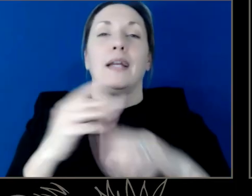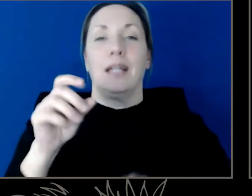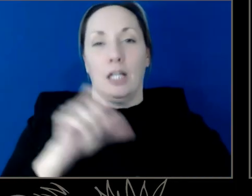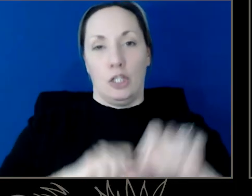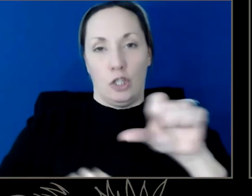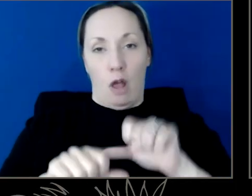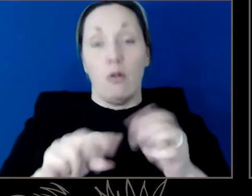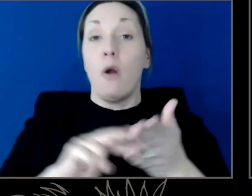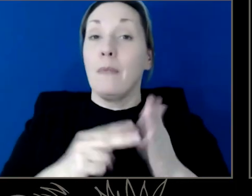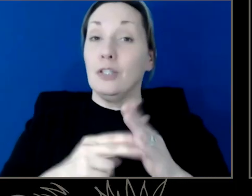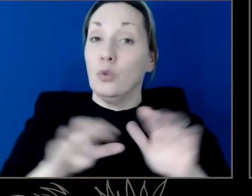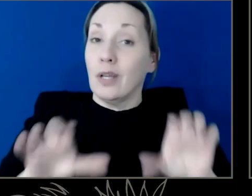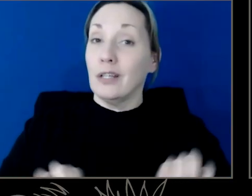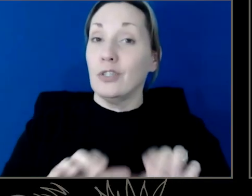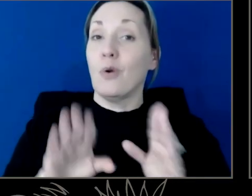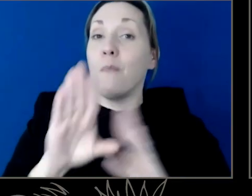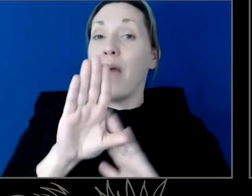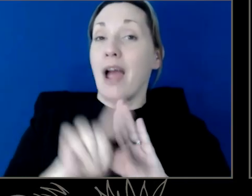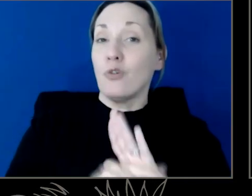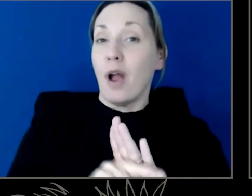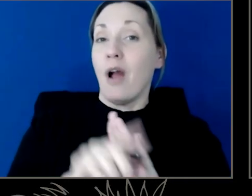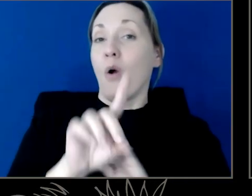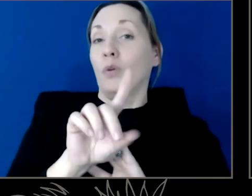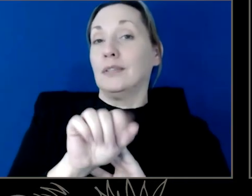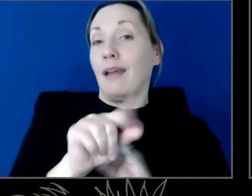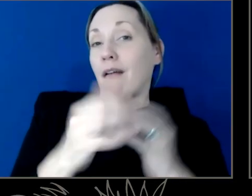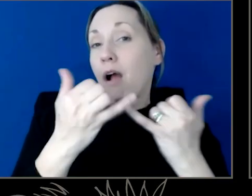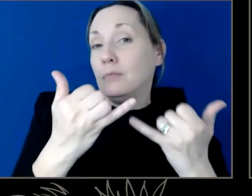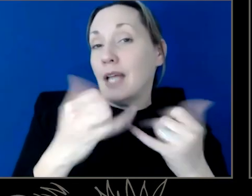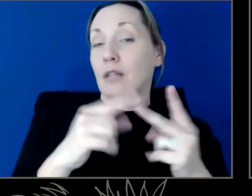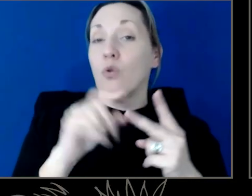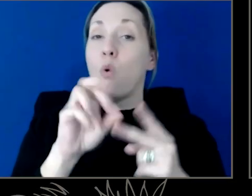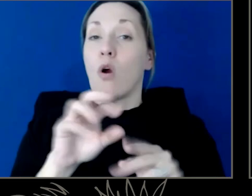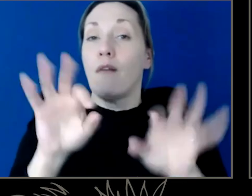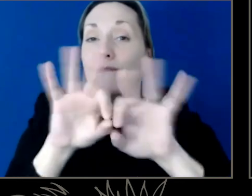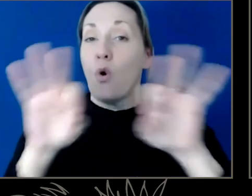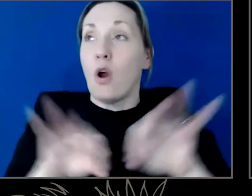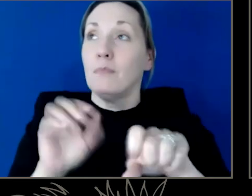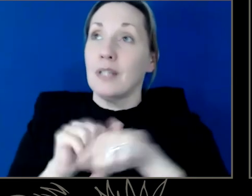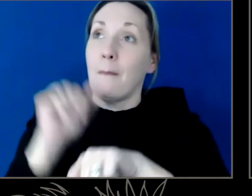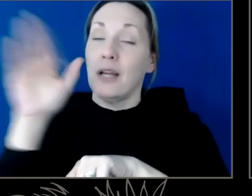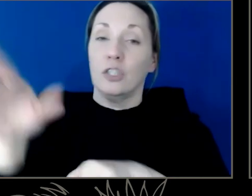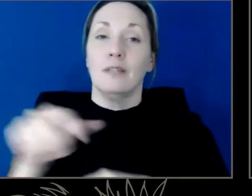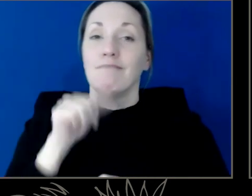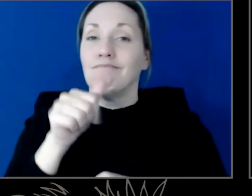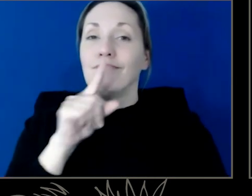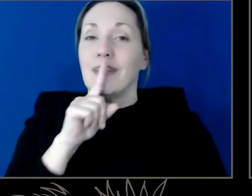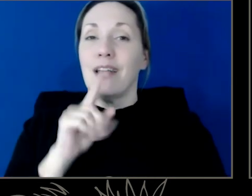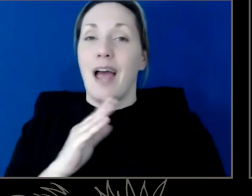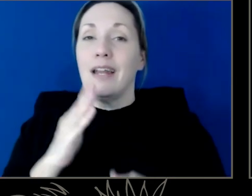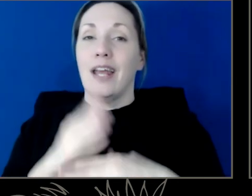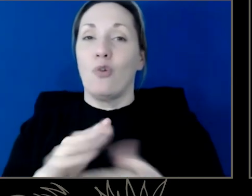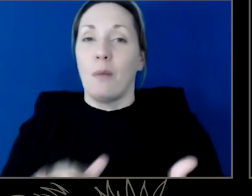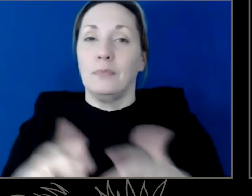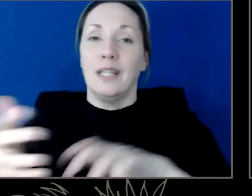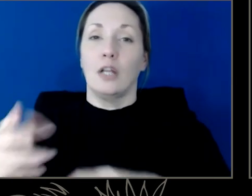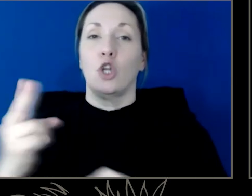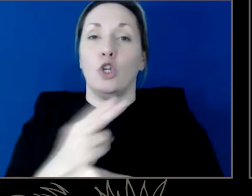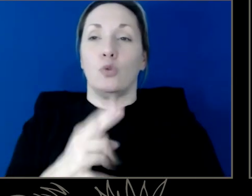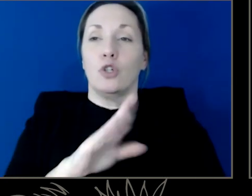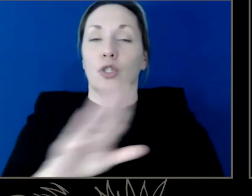without blocking each other. So this means you can perform background data updates or form submissions without interrupting the